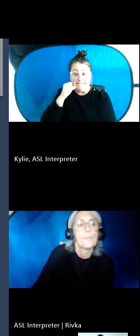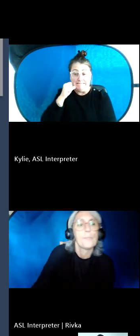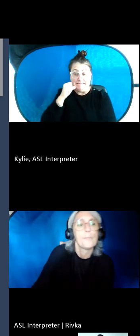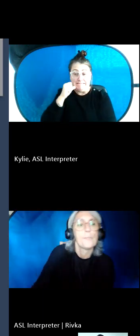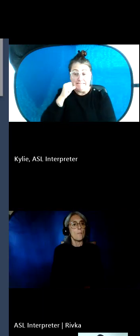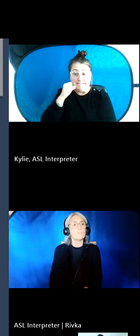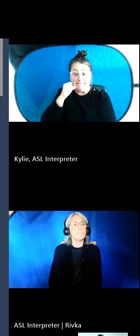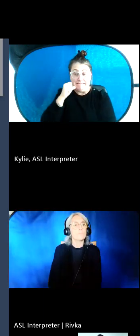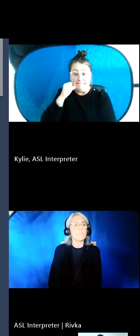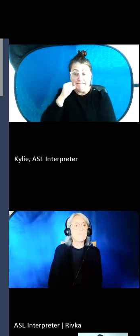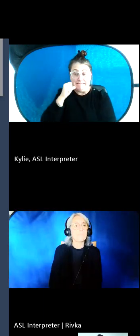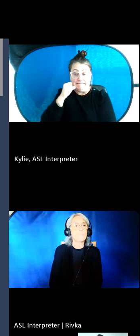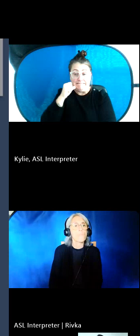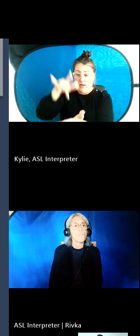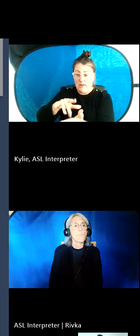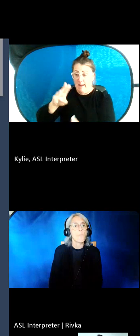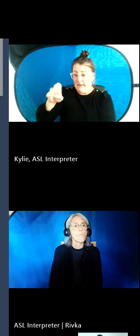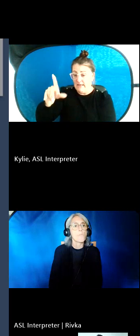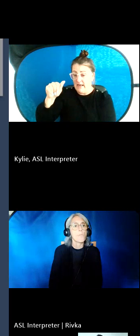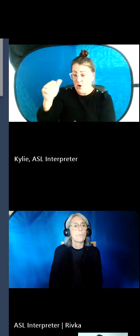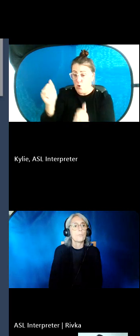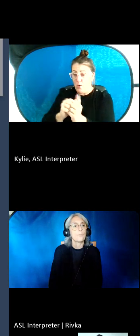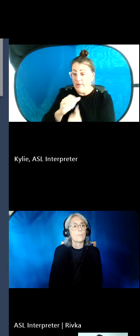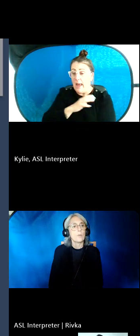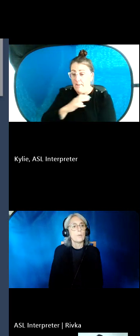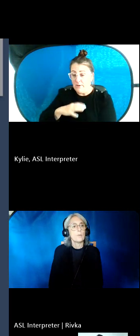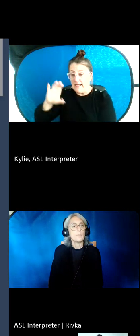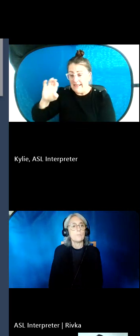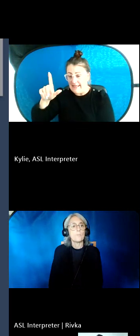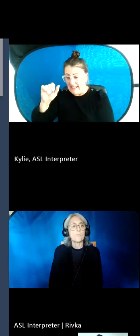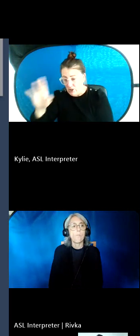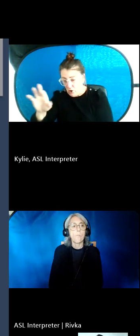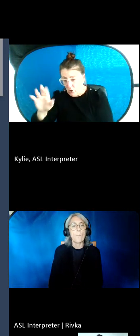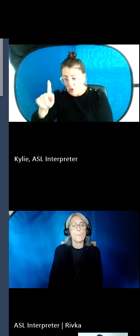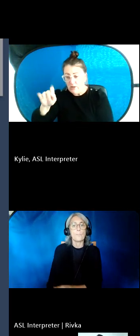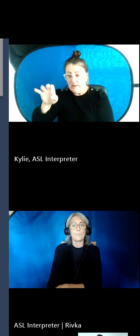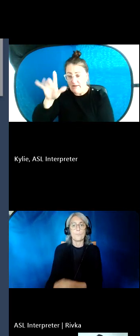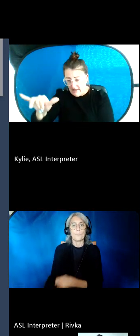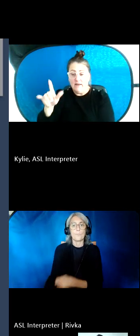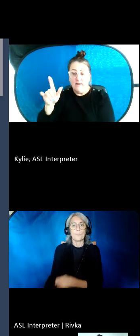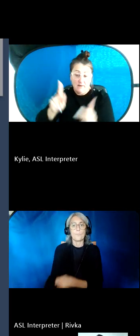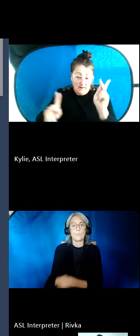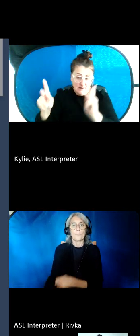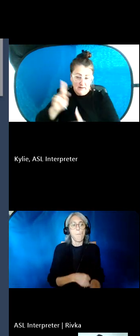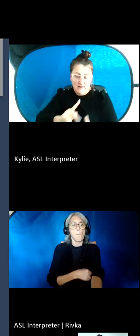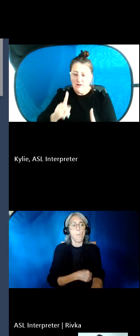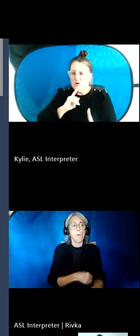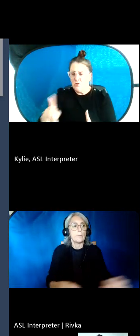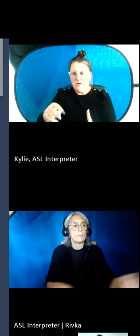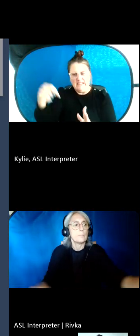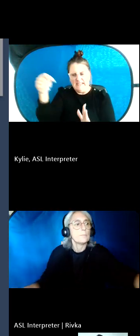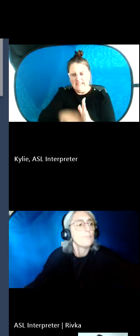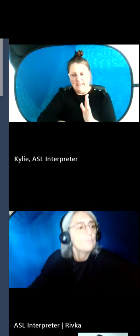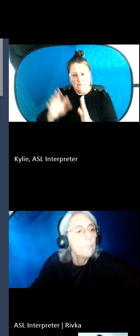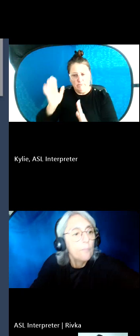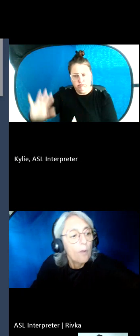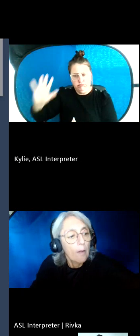of downtown Madera with Commissioners Eager and Tiffany, folks who have deep rural background and